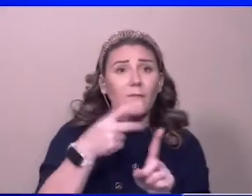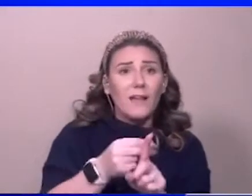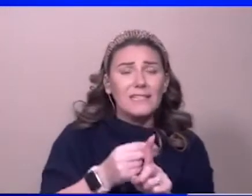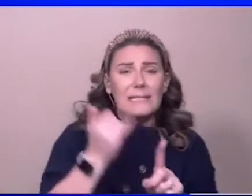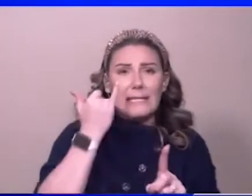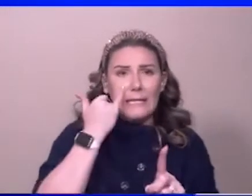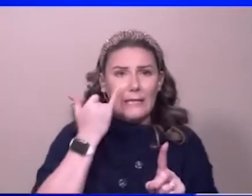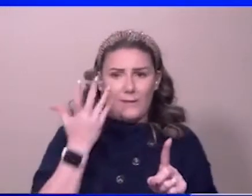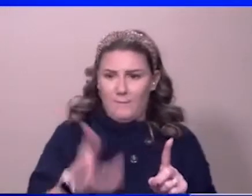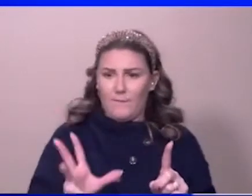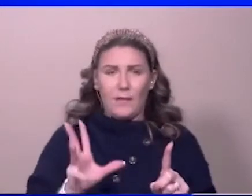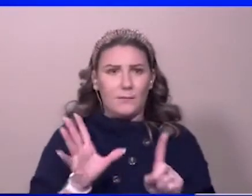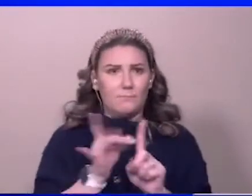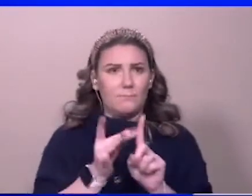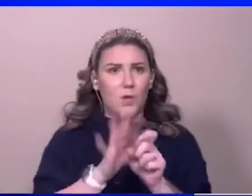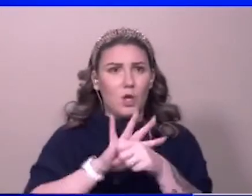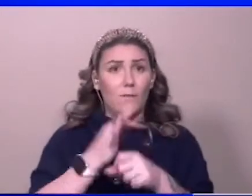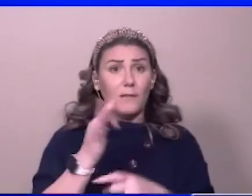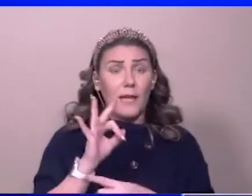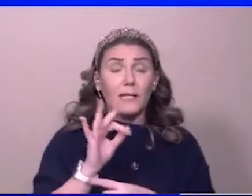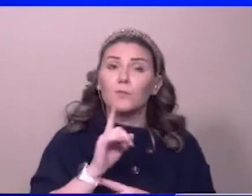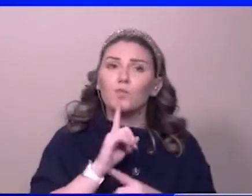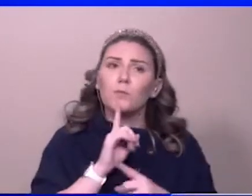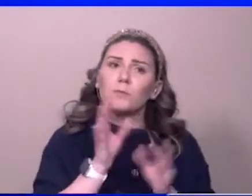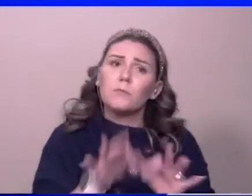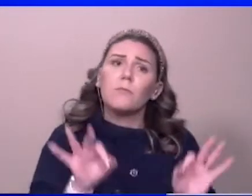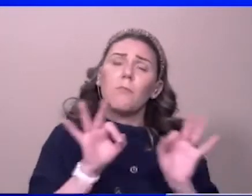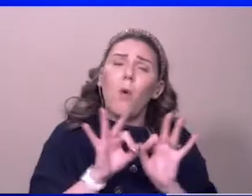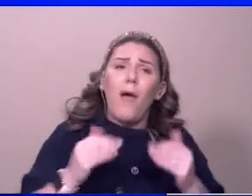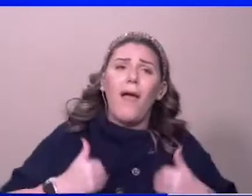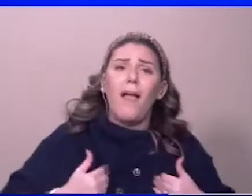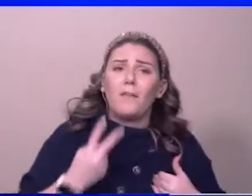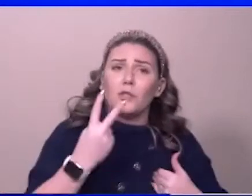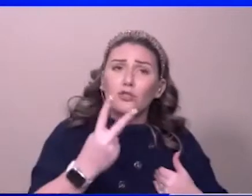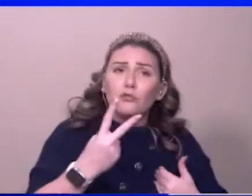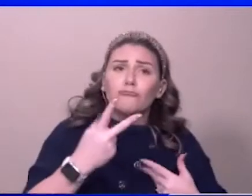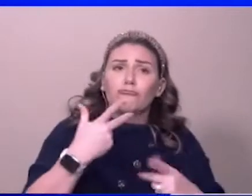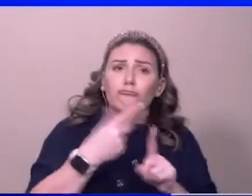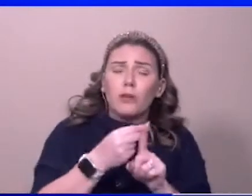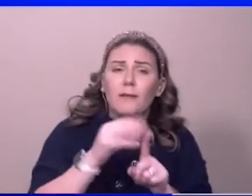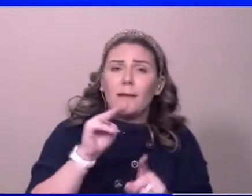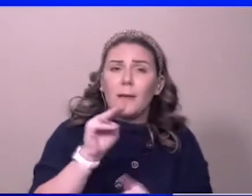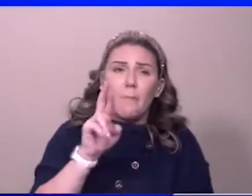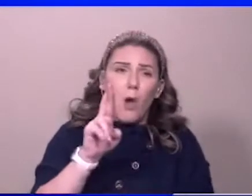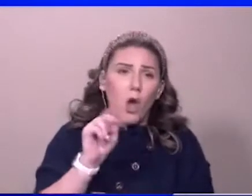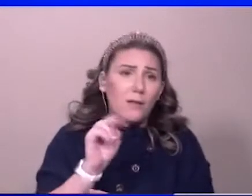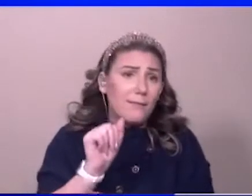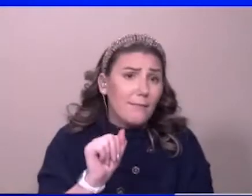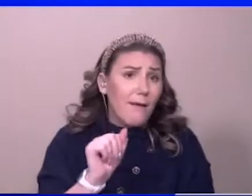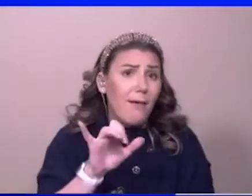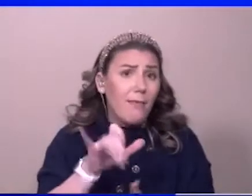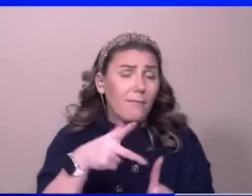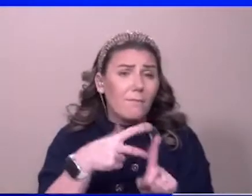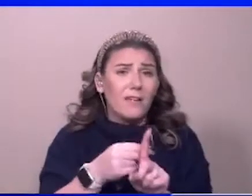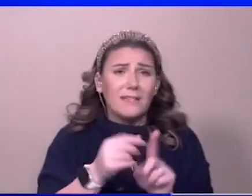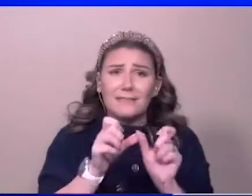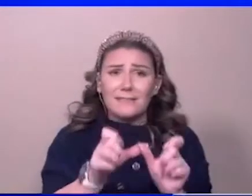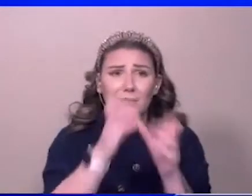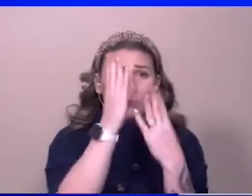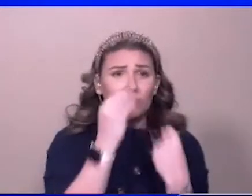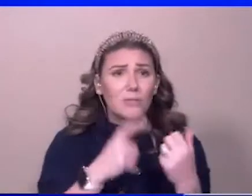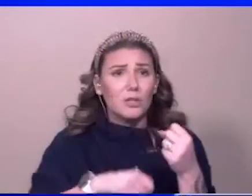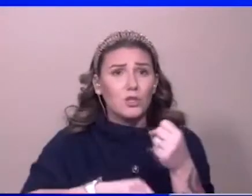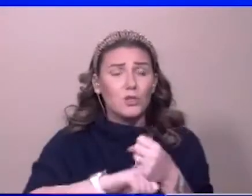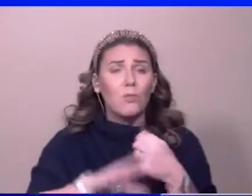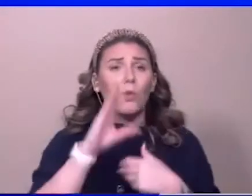had COVID-19, it is very important to get those 2 doses of mRNA vaccine. We have continued data supporting that. This is